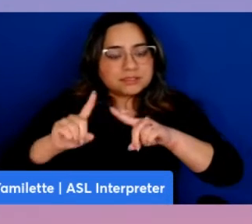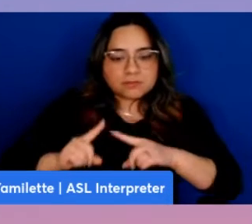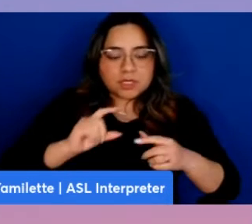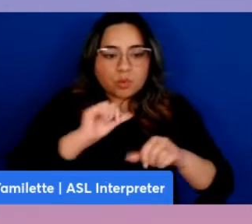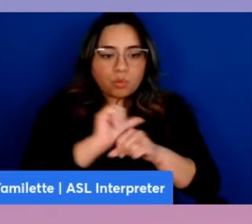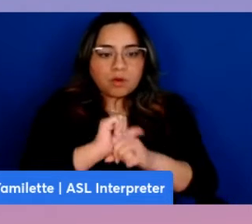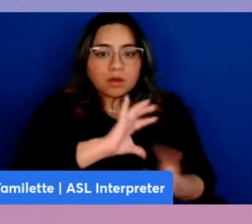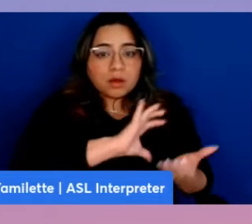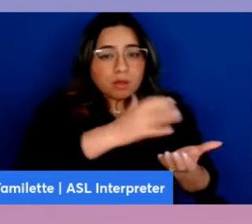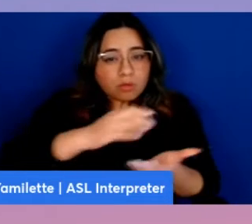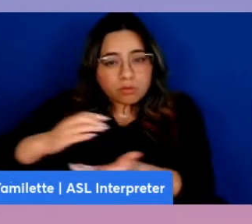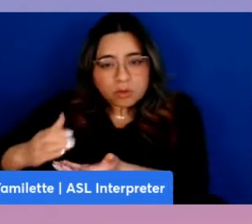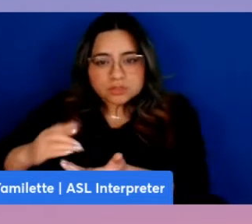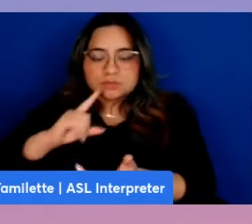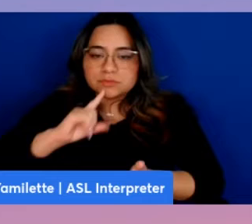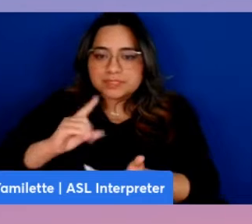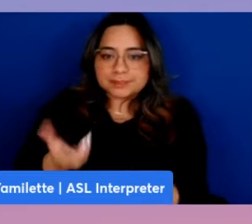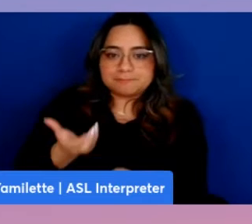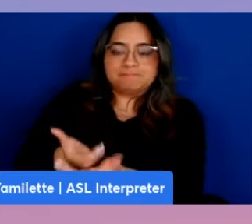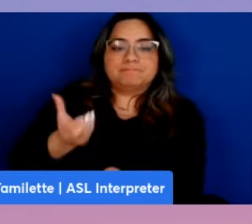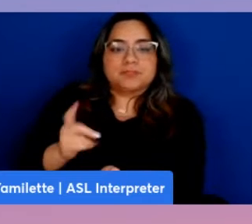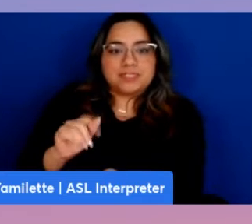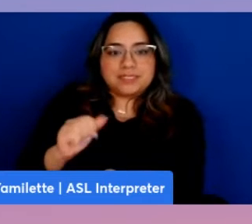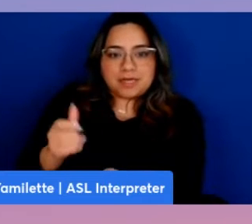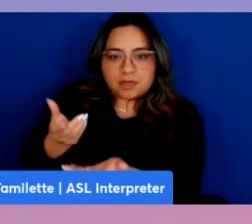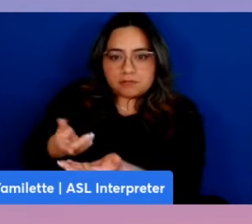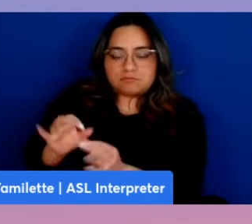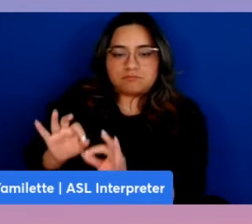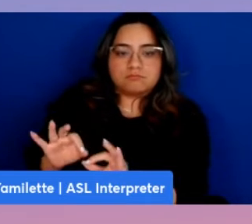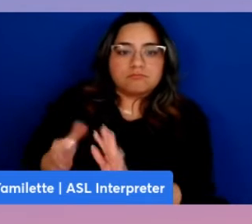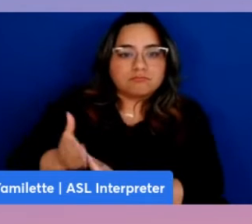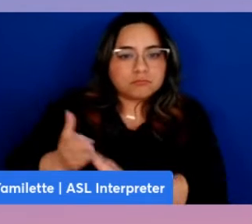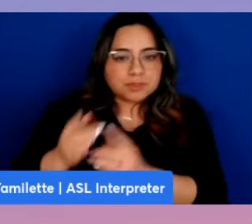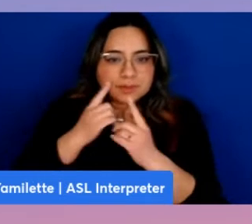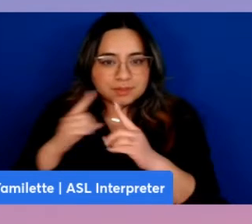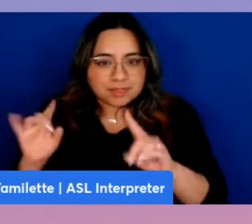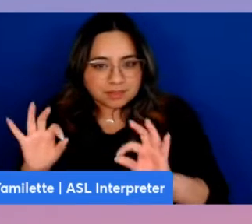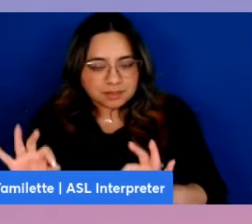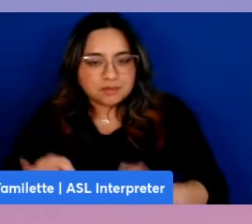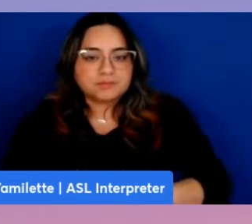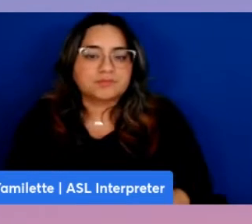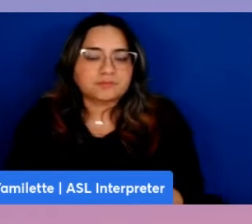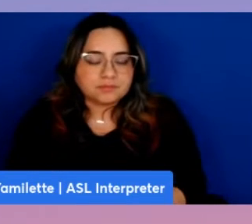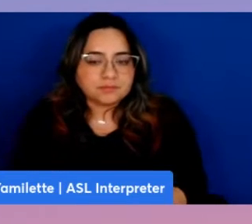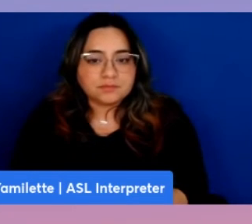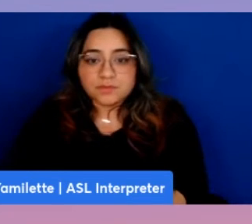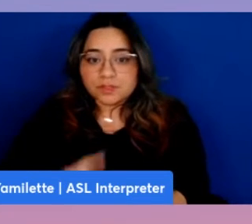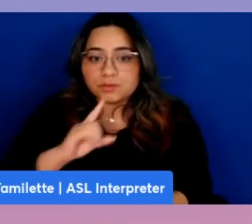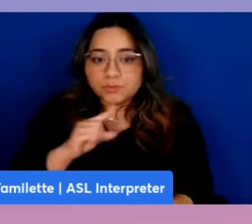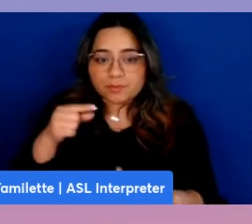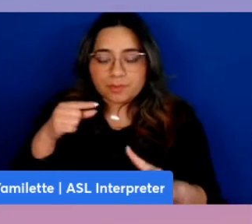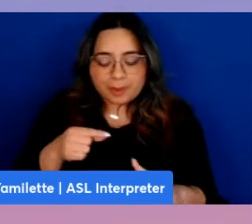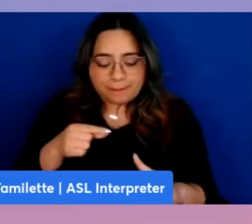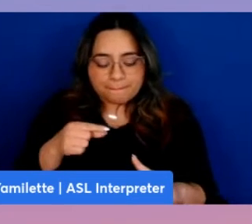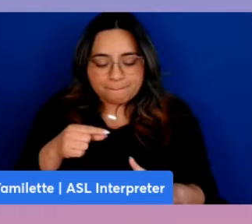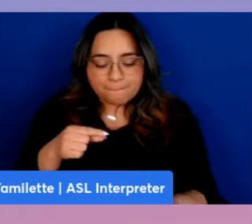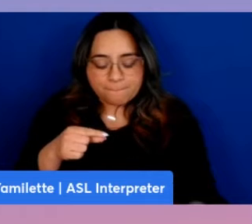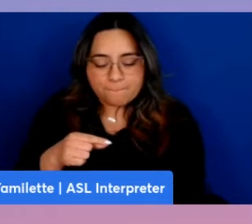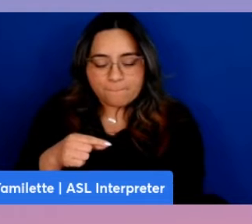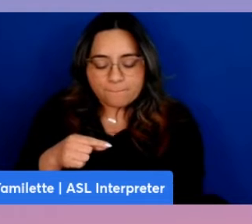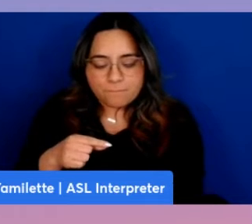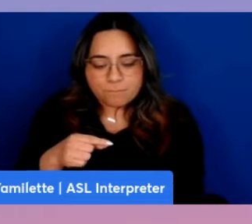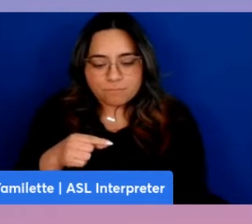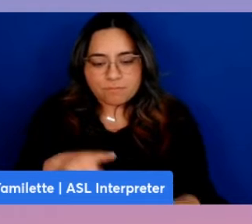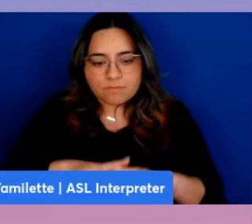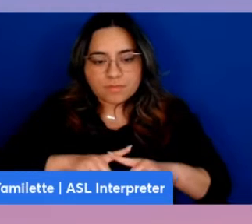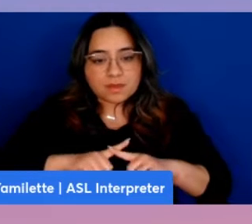few. While it might be true that data scientists often focus on the functionality of the infrastructure rather than